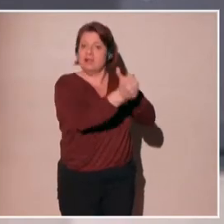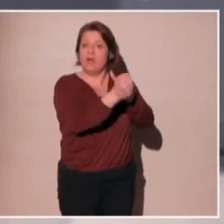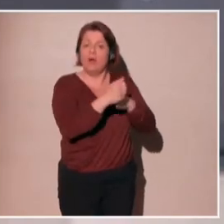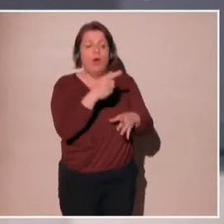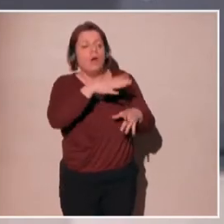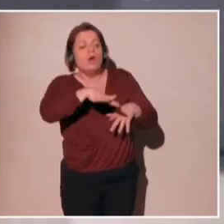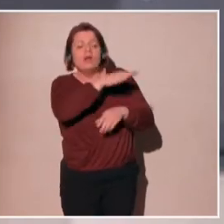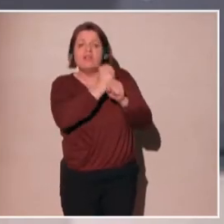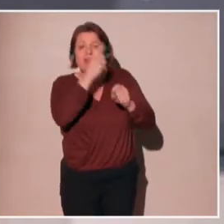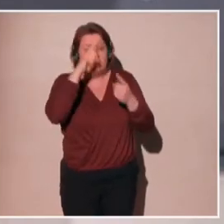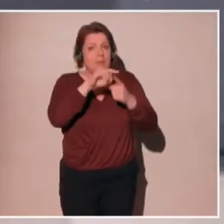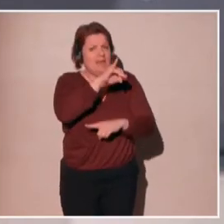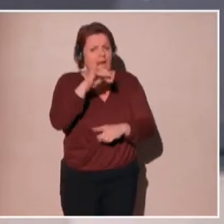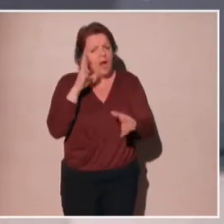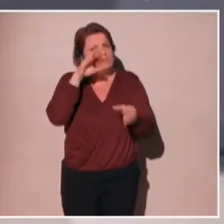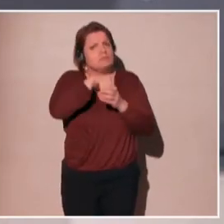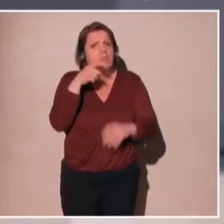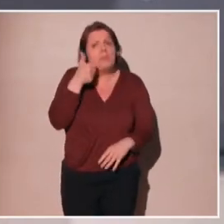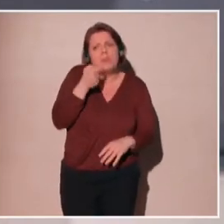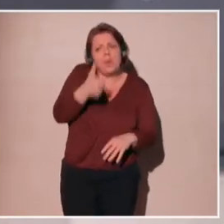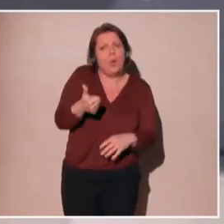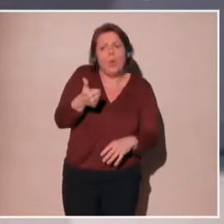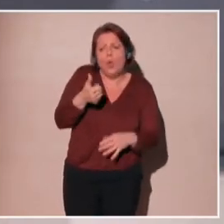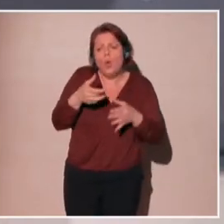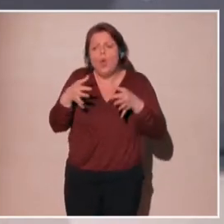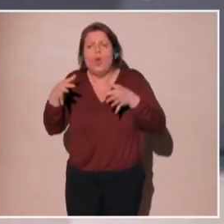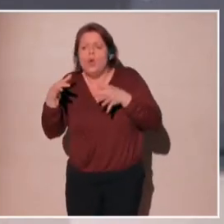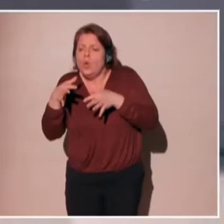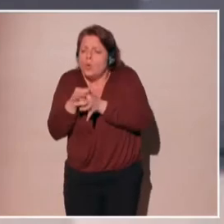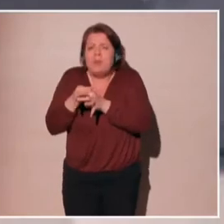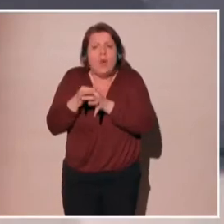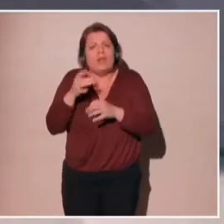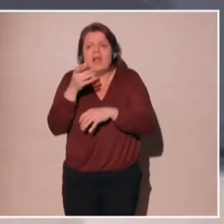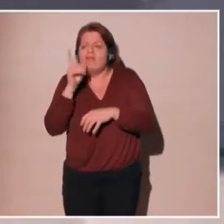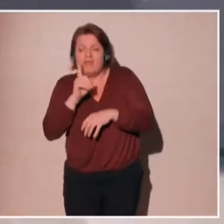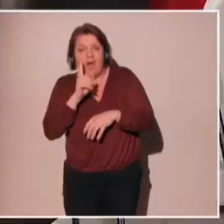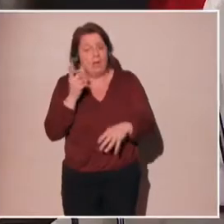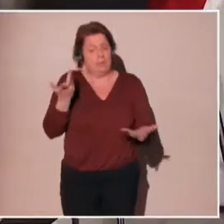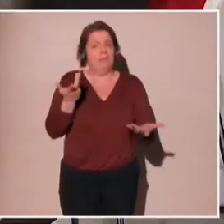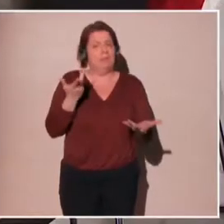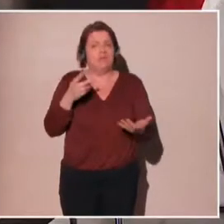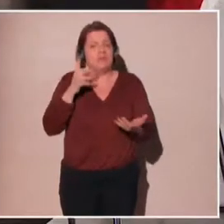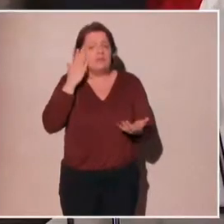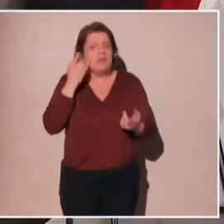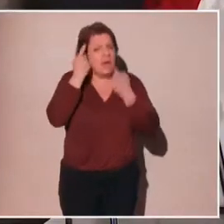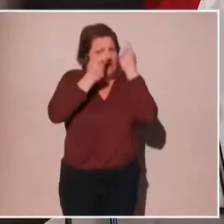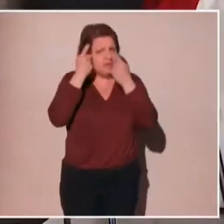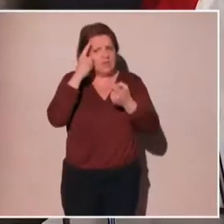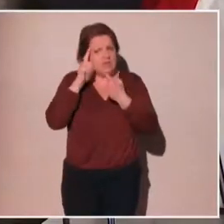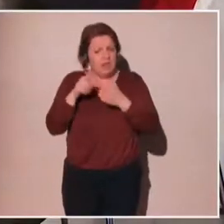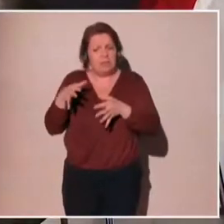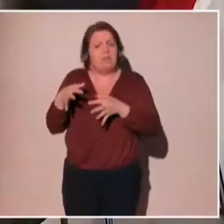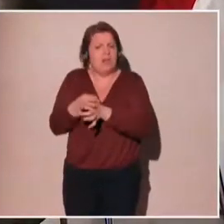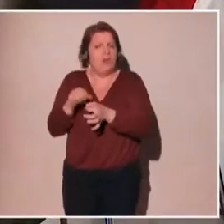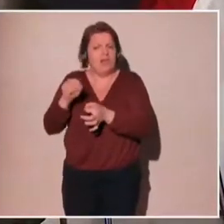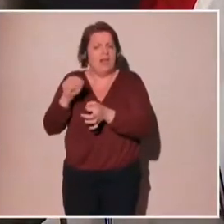and inclusion, I think it actually will bring three very positive things, as Greg was saying, to our society.